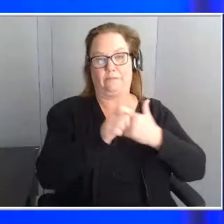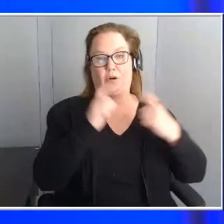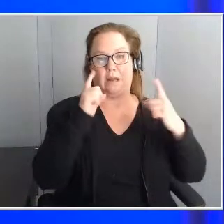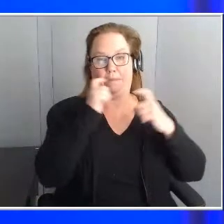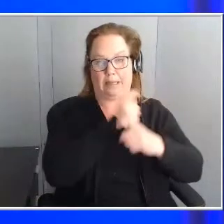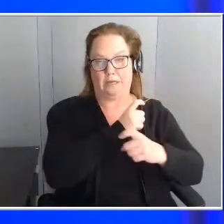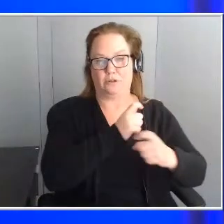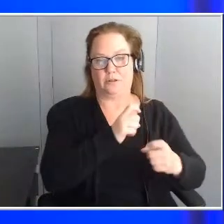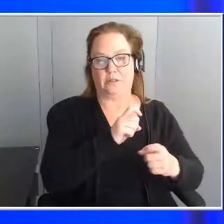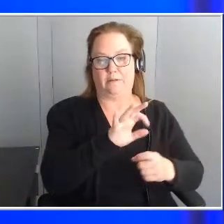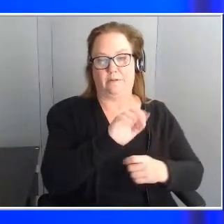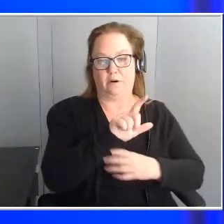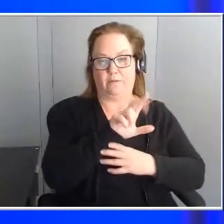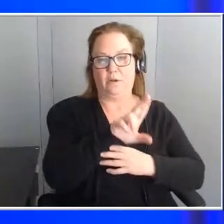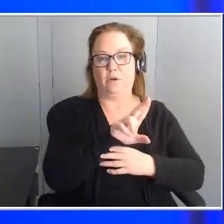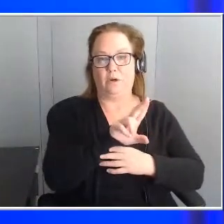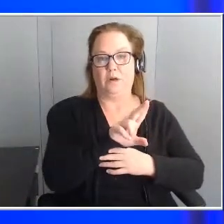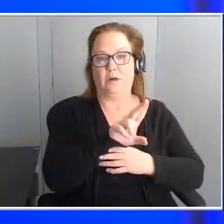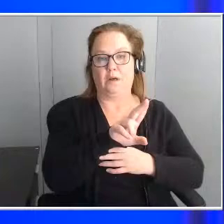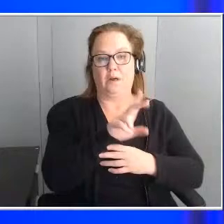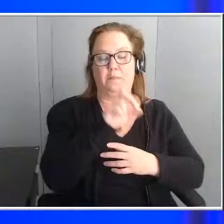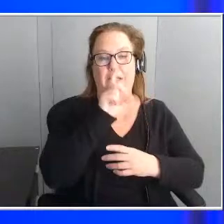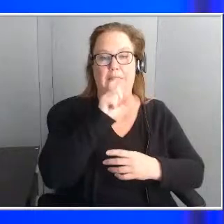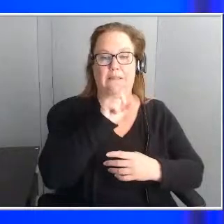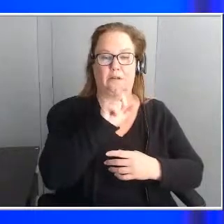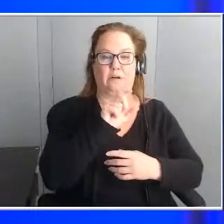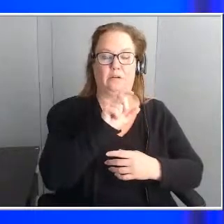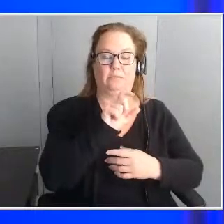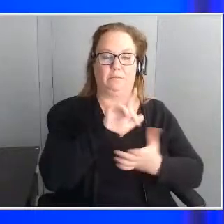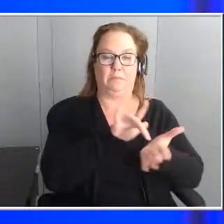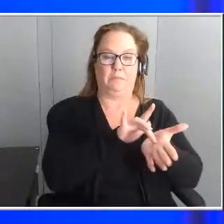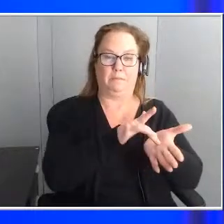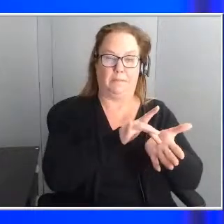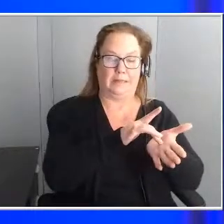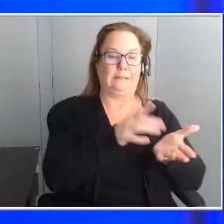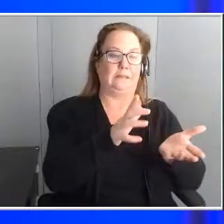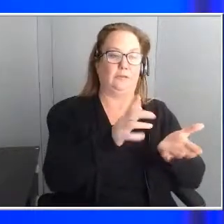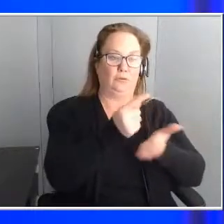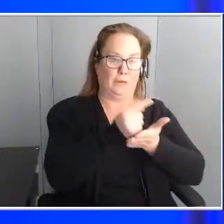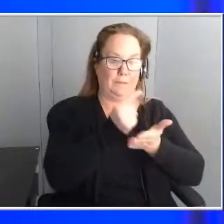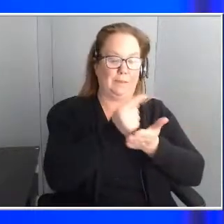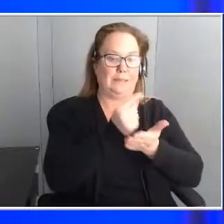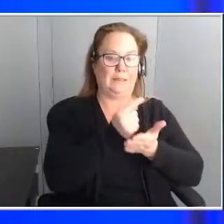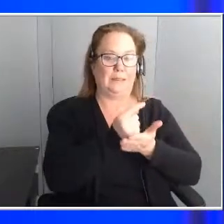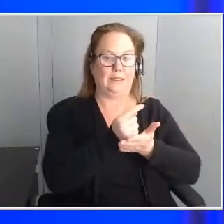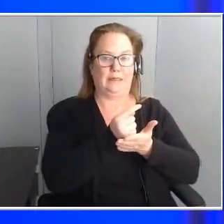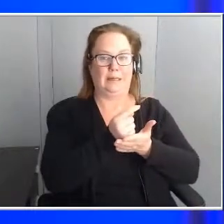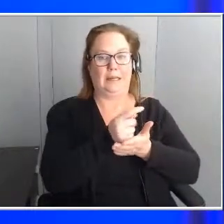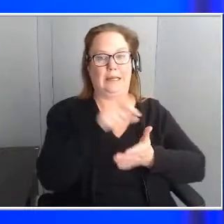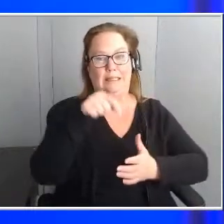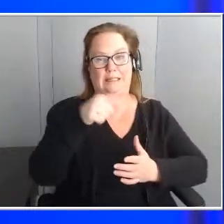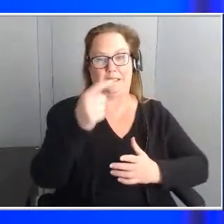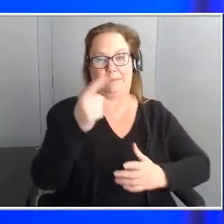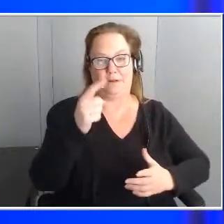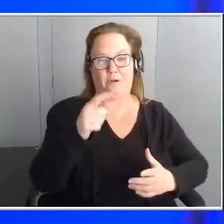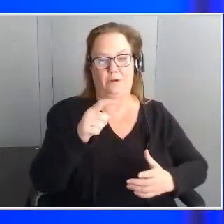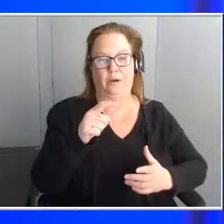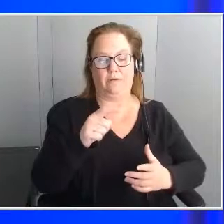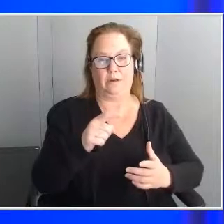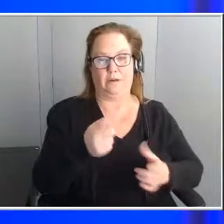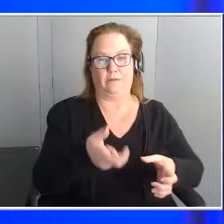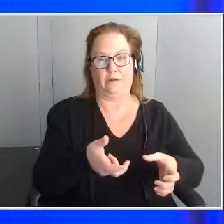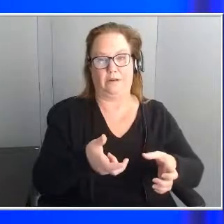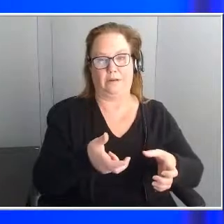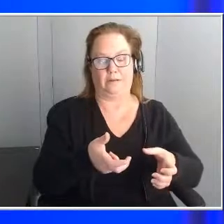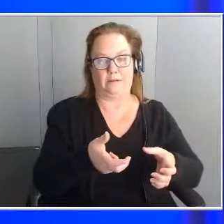comes to influenza, because there are antivirals. But as I'm sure we're going to hear about later, this is something that you really have to get on board right away in